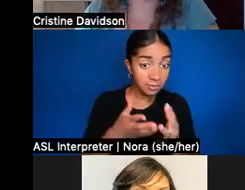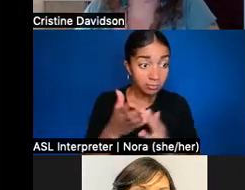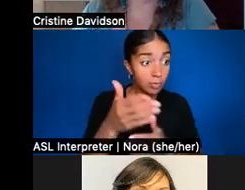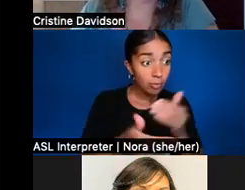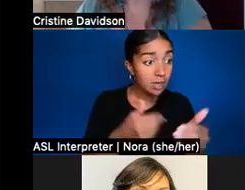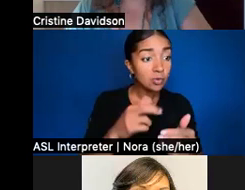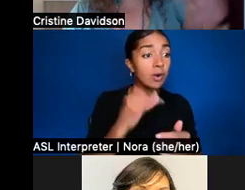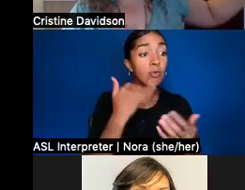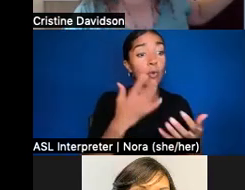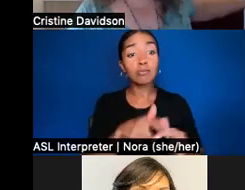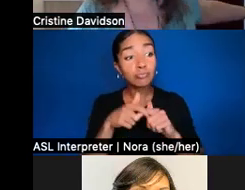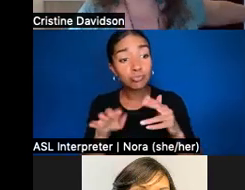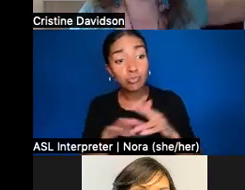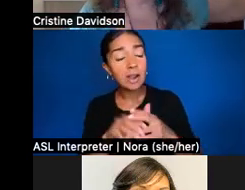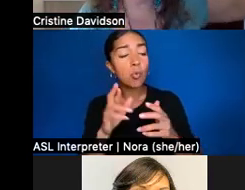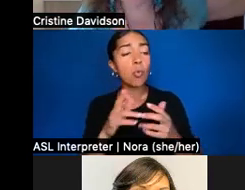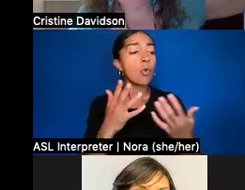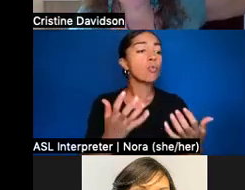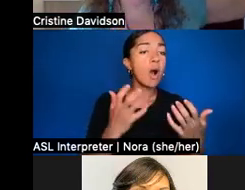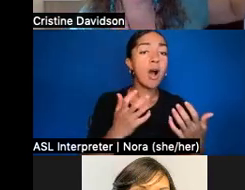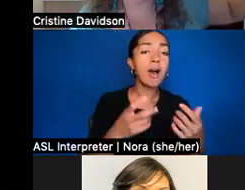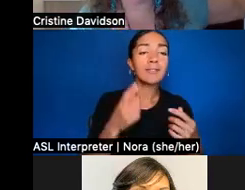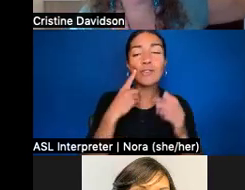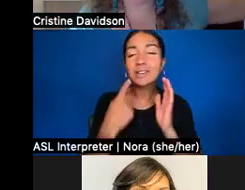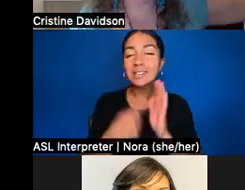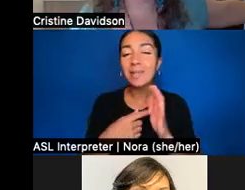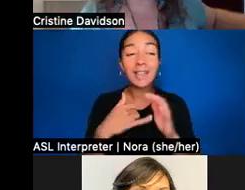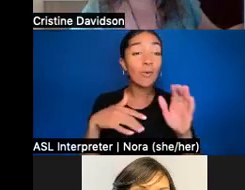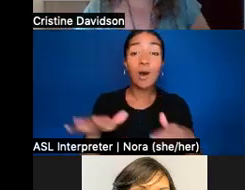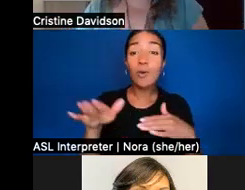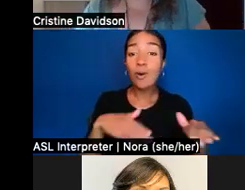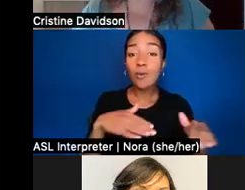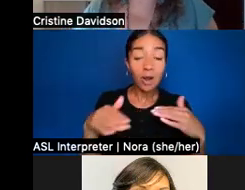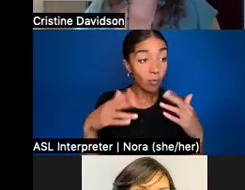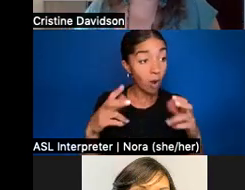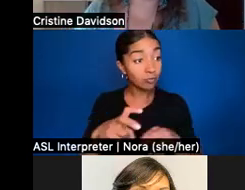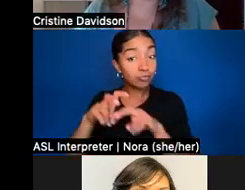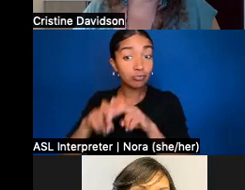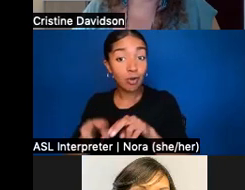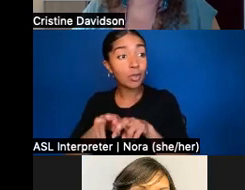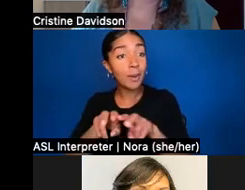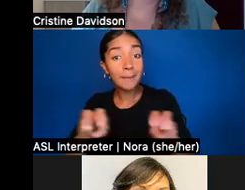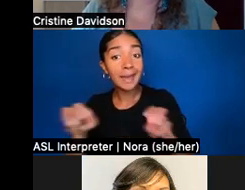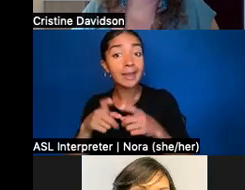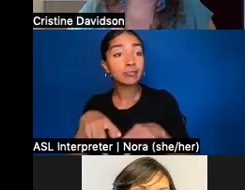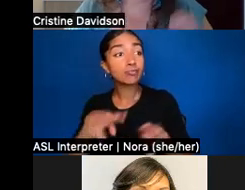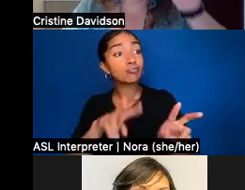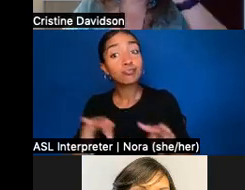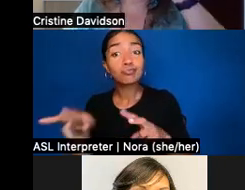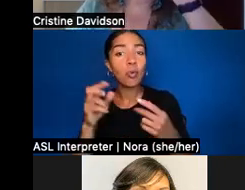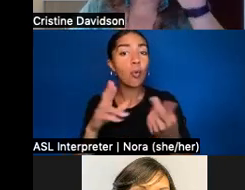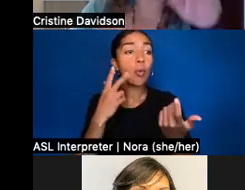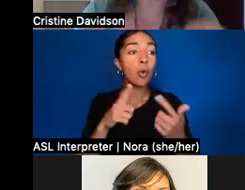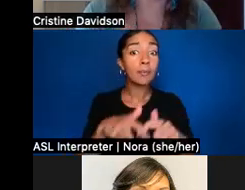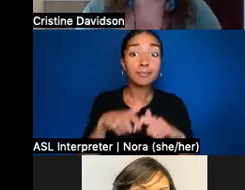whether we sit down on this bench over here and just take a look, right? Like this is really kind of how it goes in